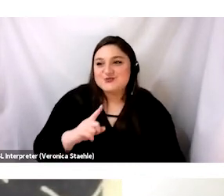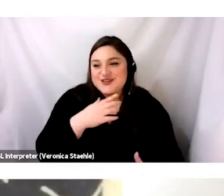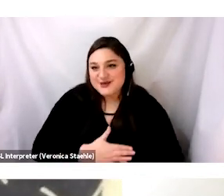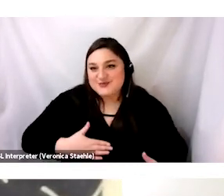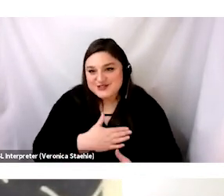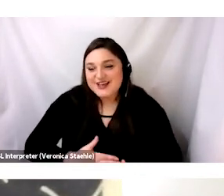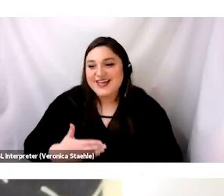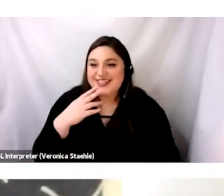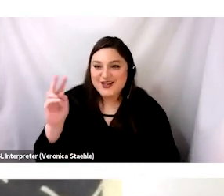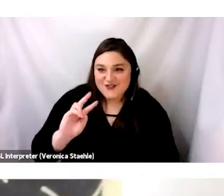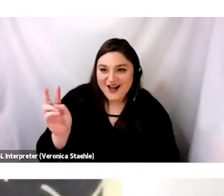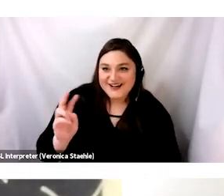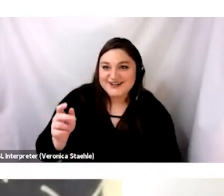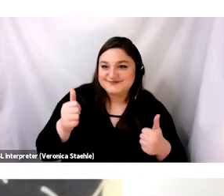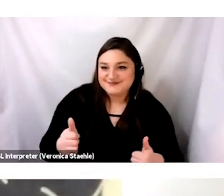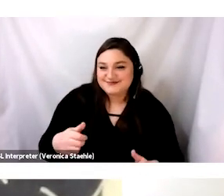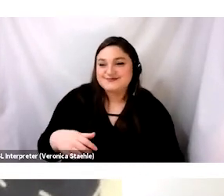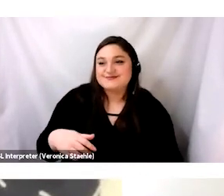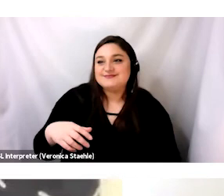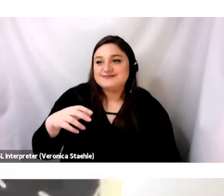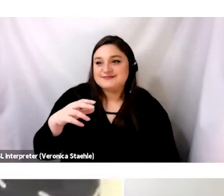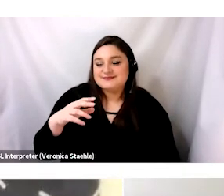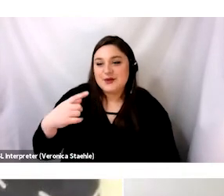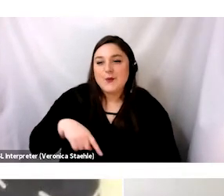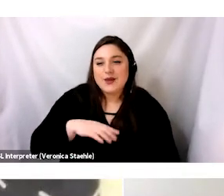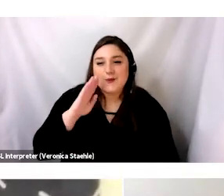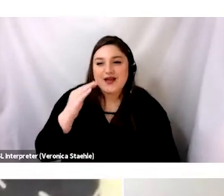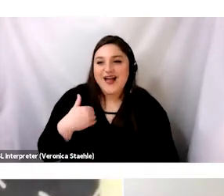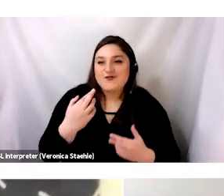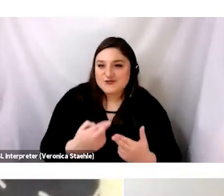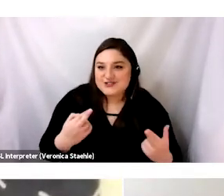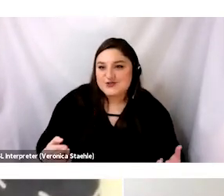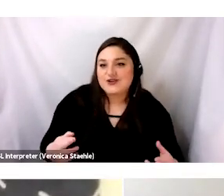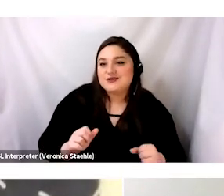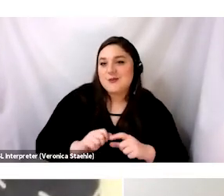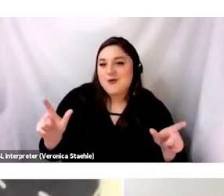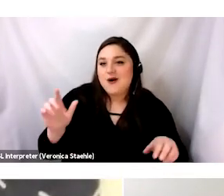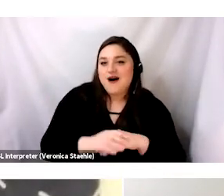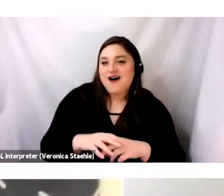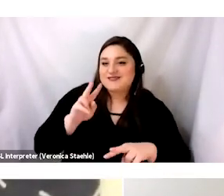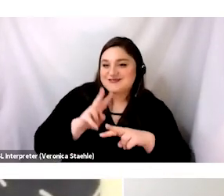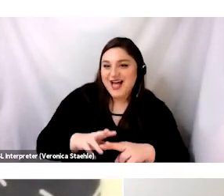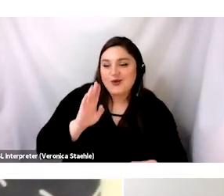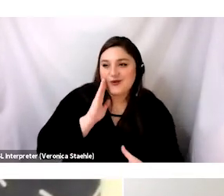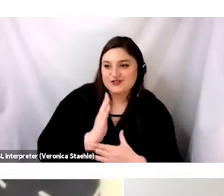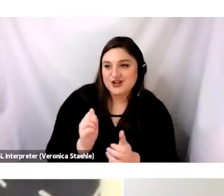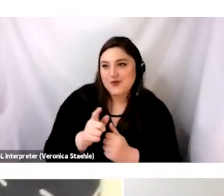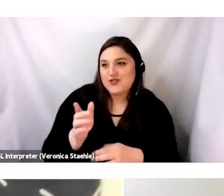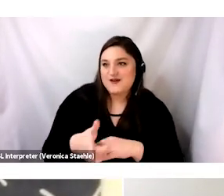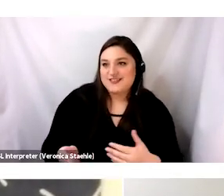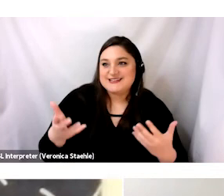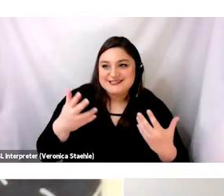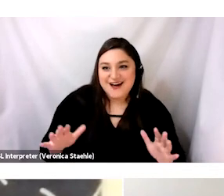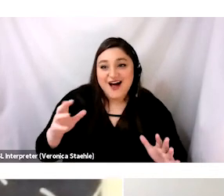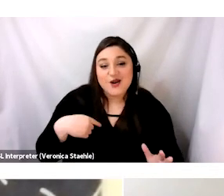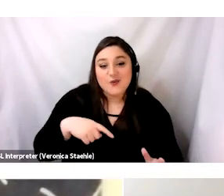appreciate it. Thank you, Veronica. As always, we're going to have resources put on the Slack after this, and